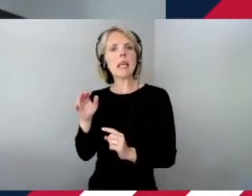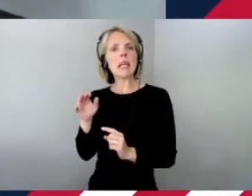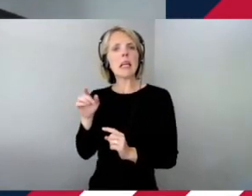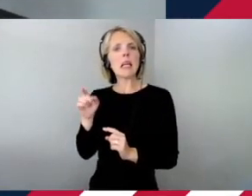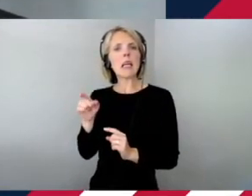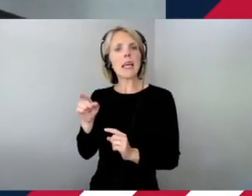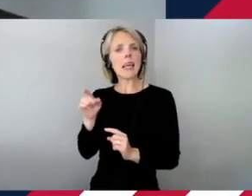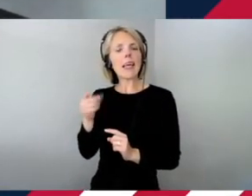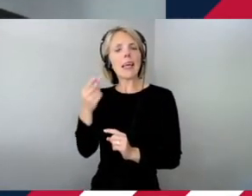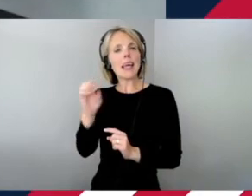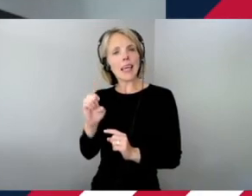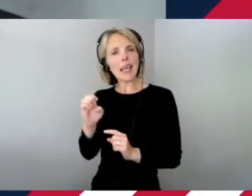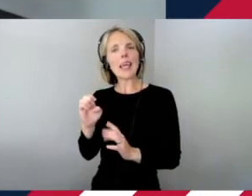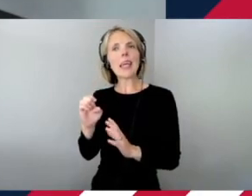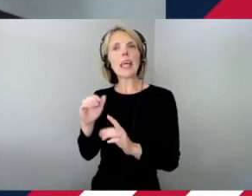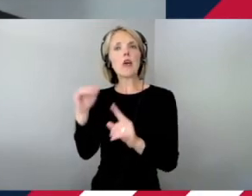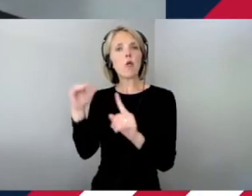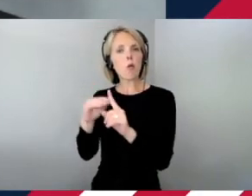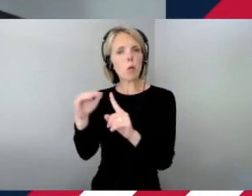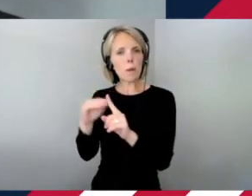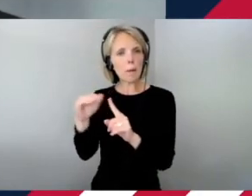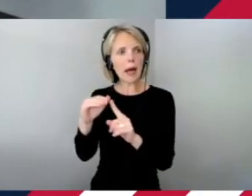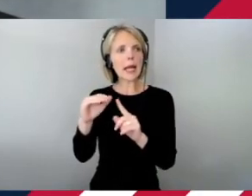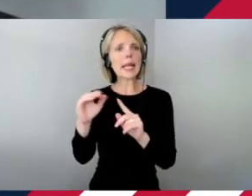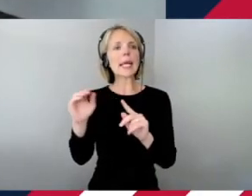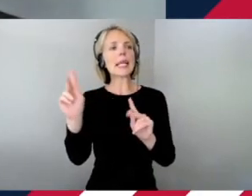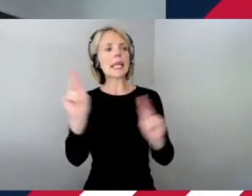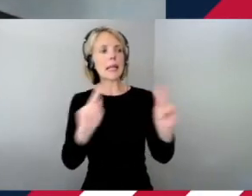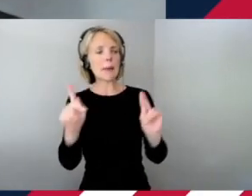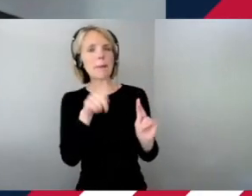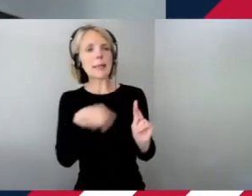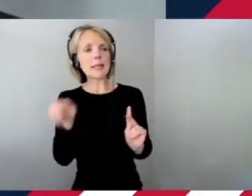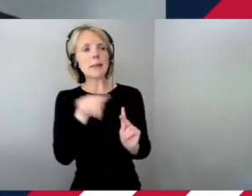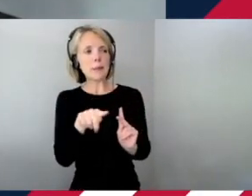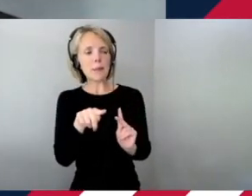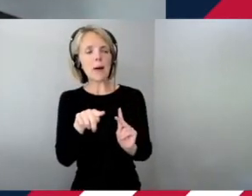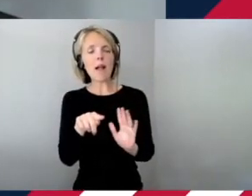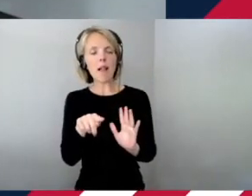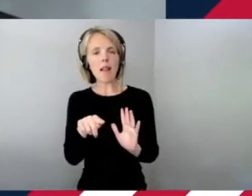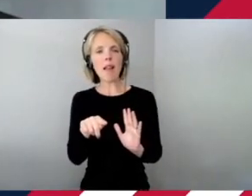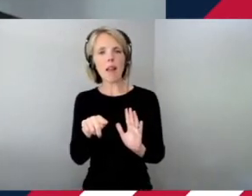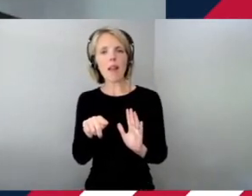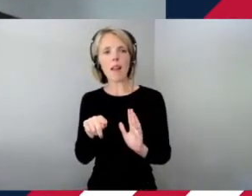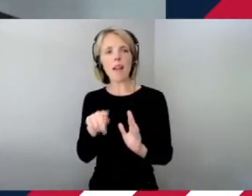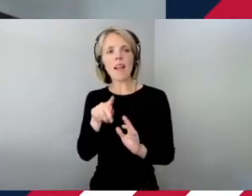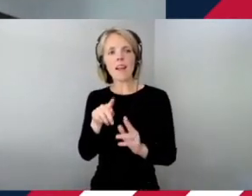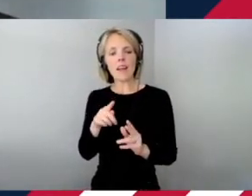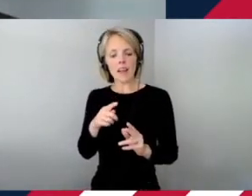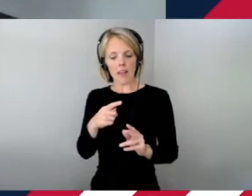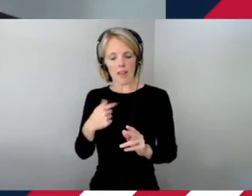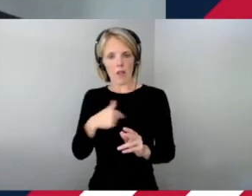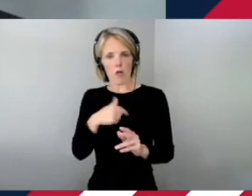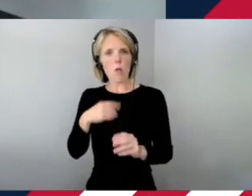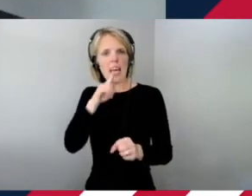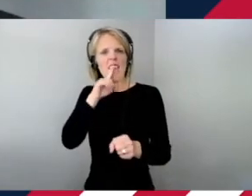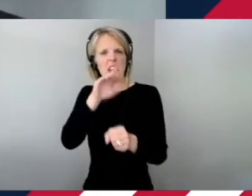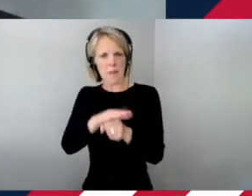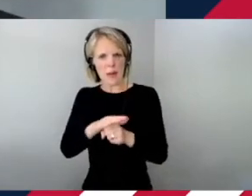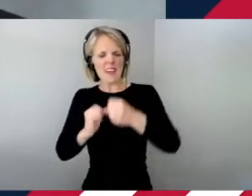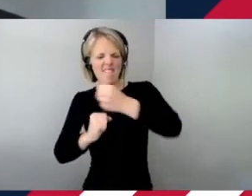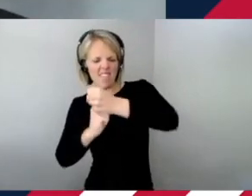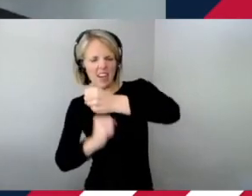he reminded the American people of the fundamental commitments that we have as a nation.